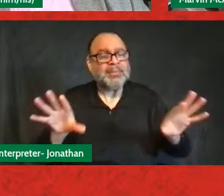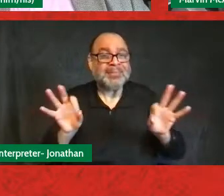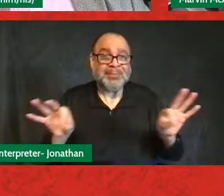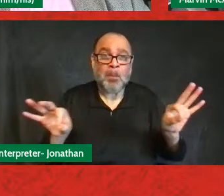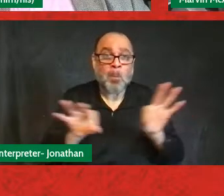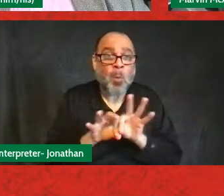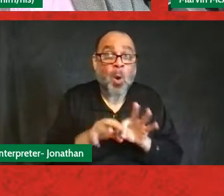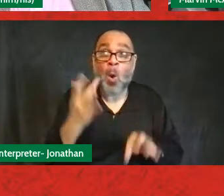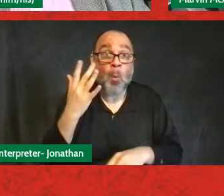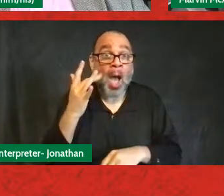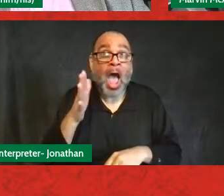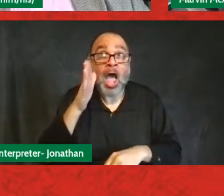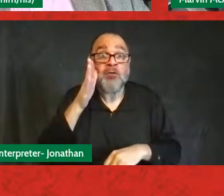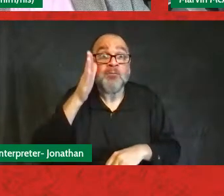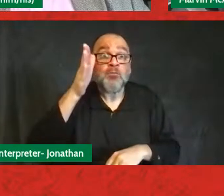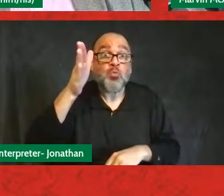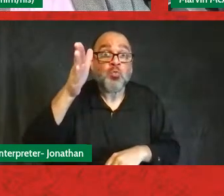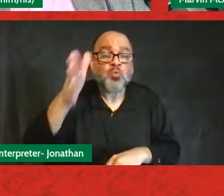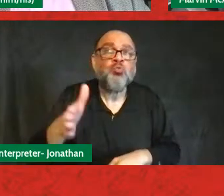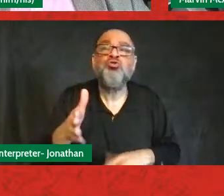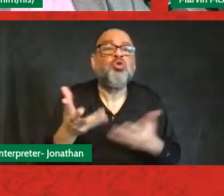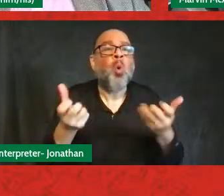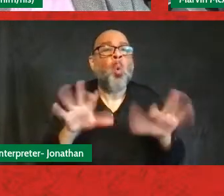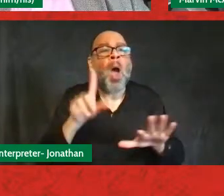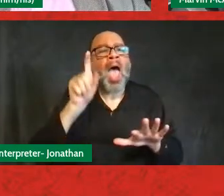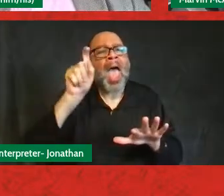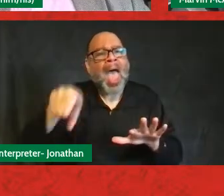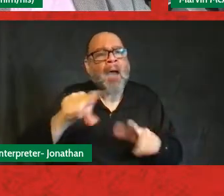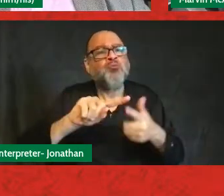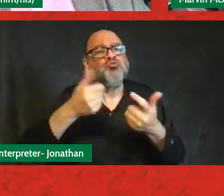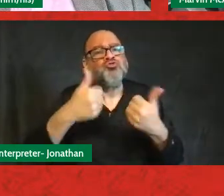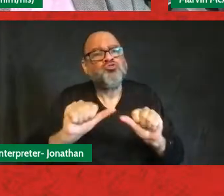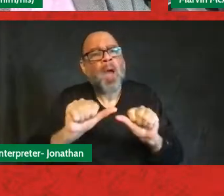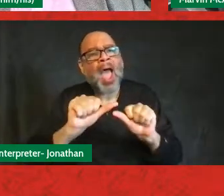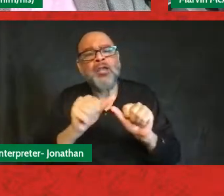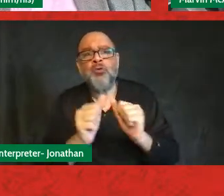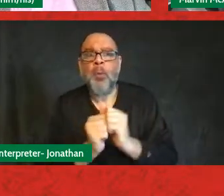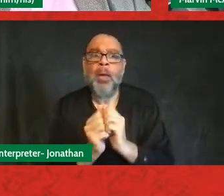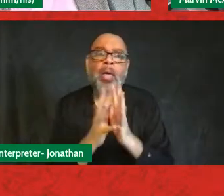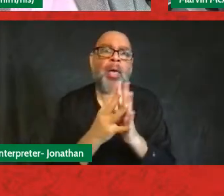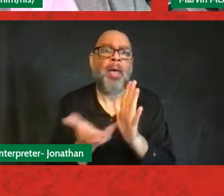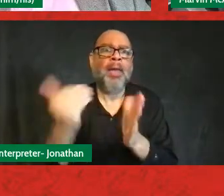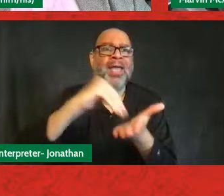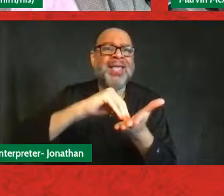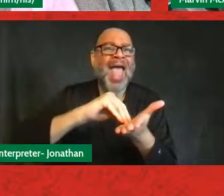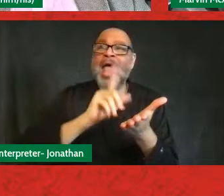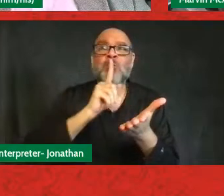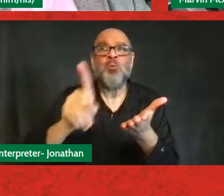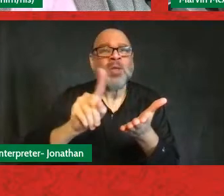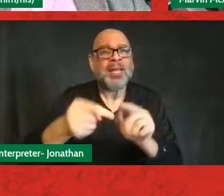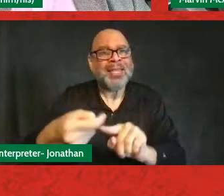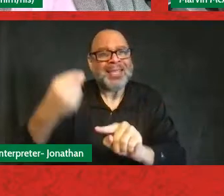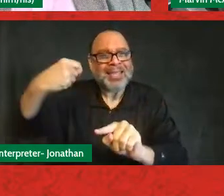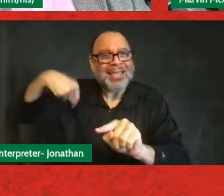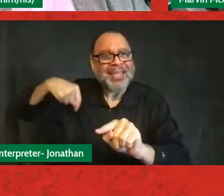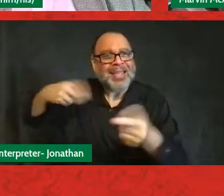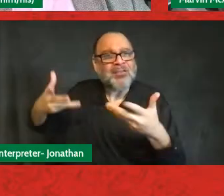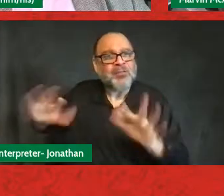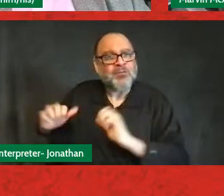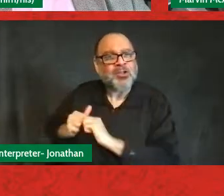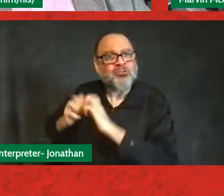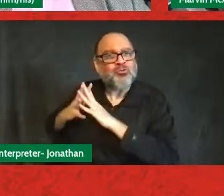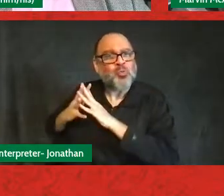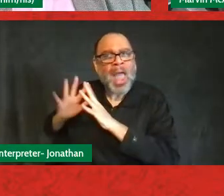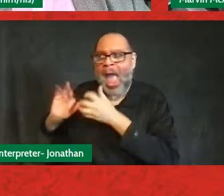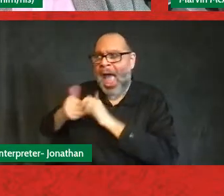future generations don't feel like they're reinventing the wheel. What are the ways that we can learn the lessons of sustainability or to understand what were